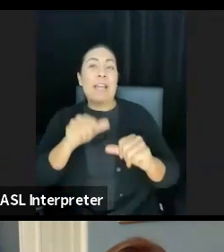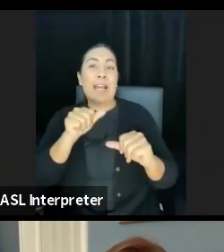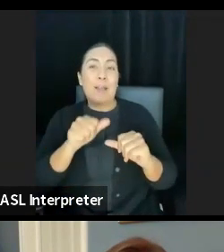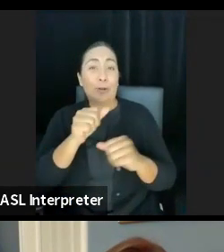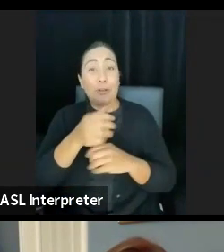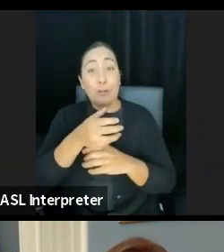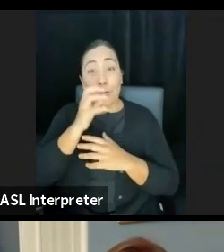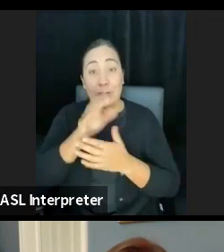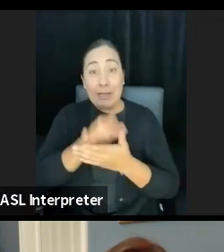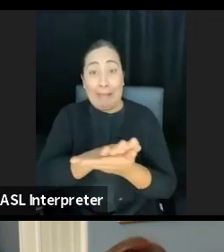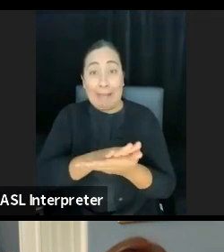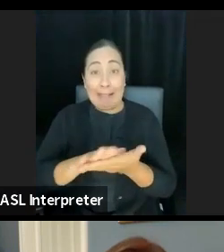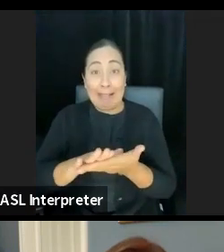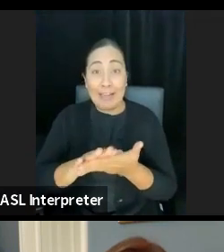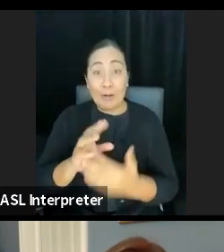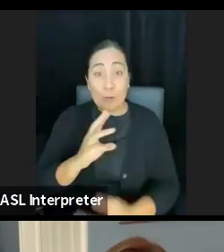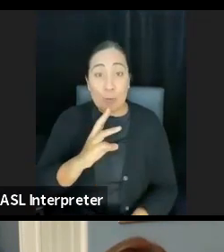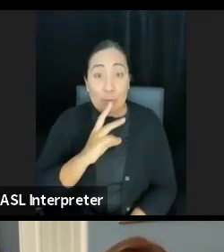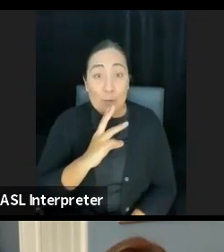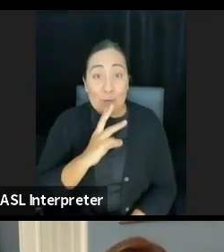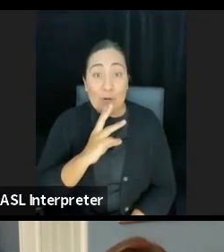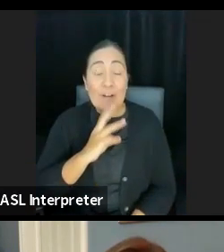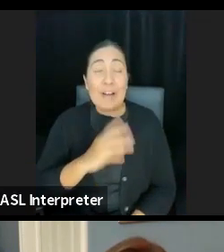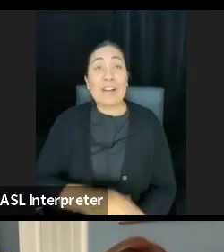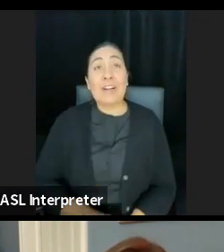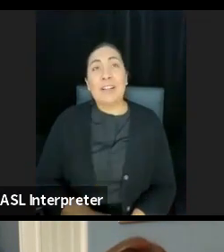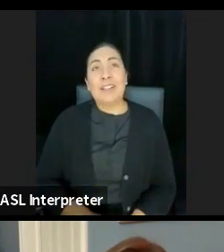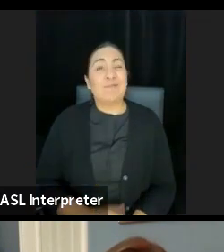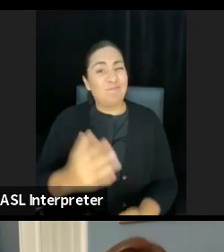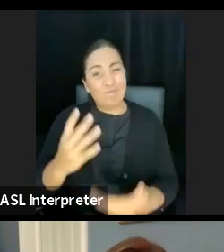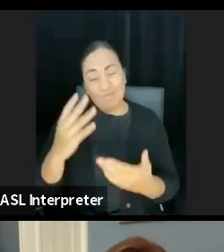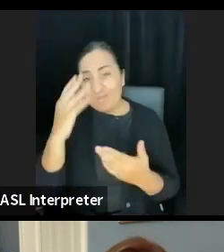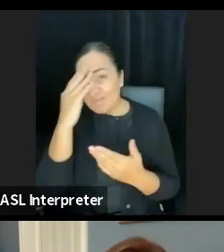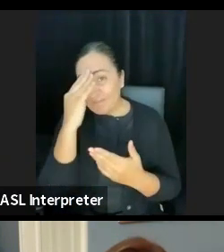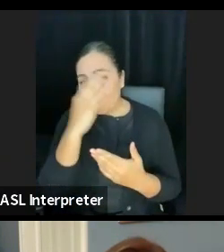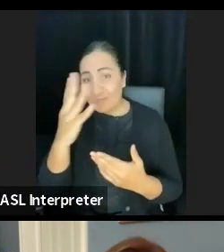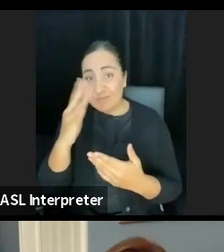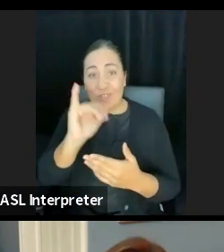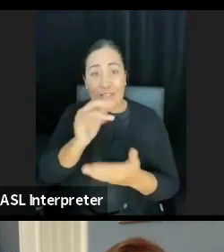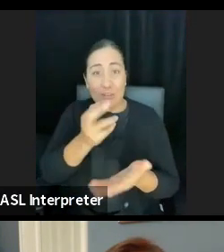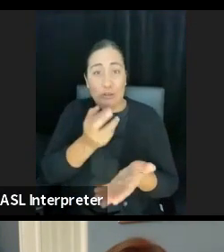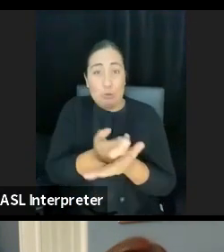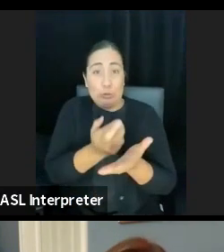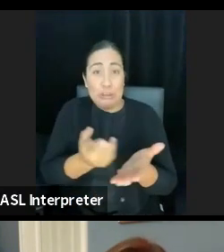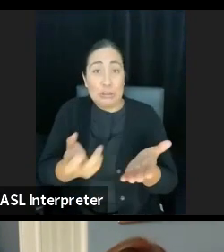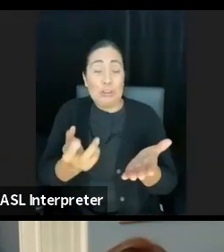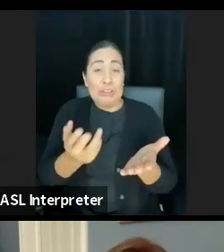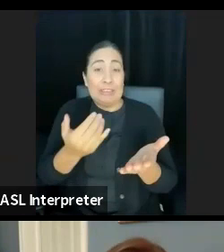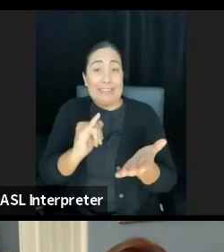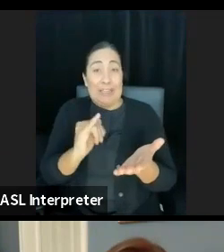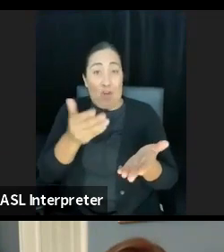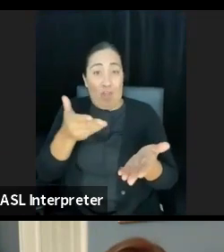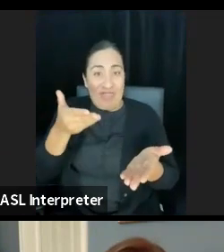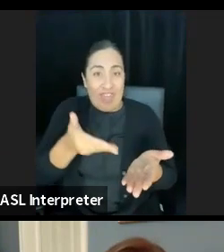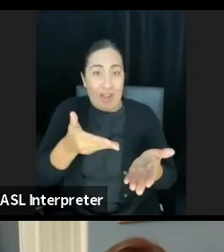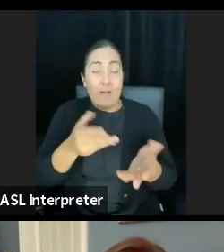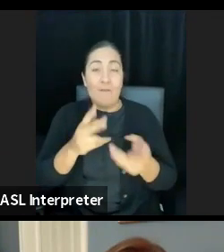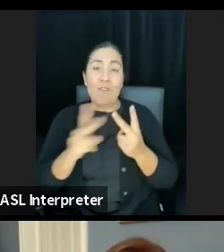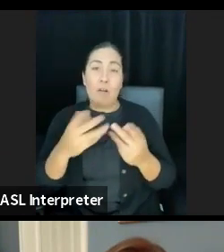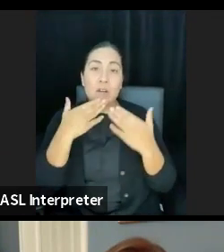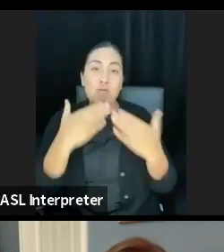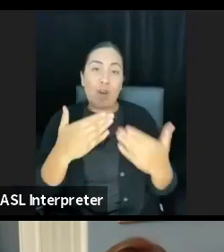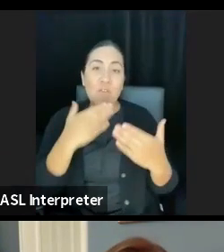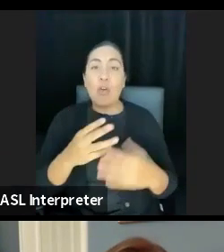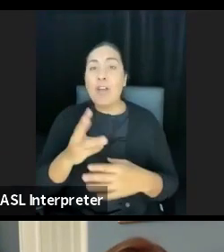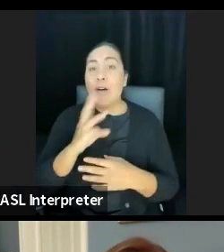water, noting that's a resource that is still existing, and just being really grateful for the water that we have.